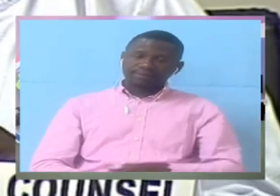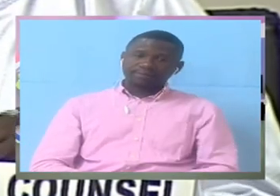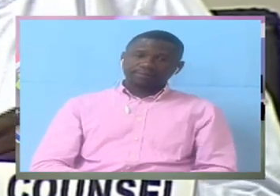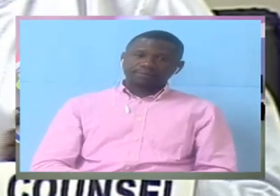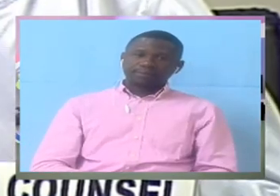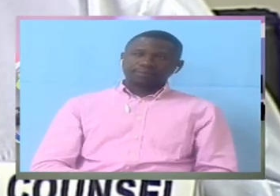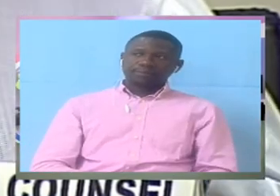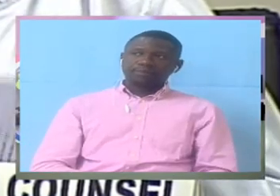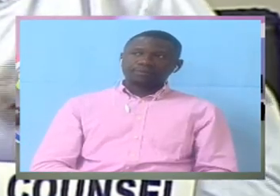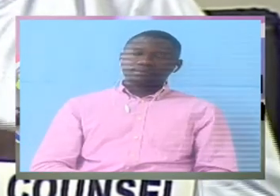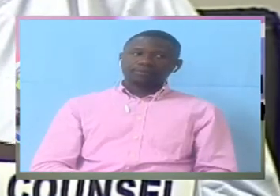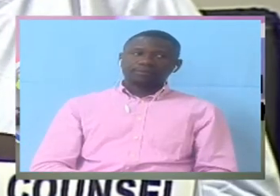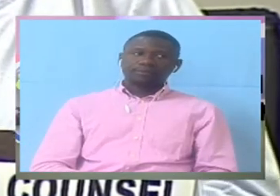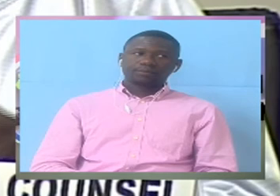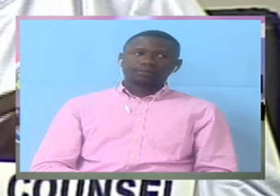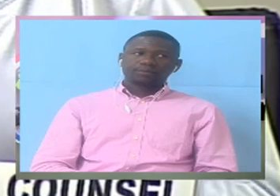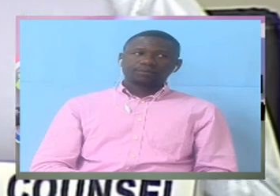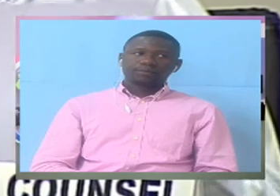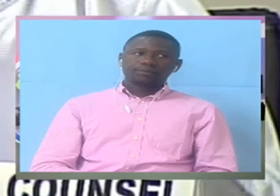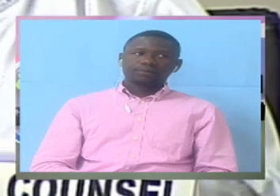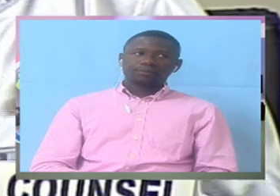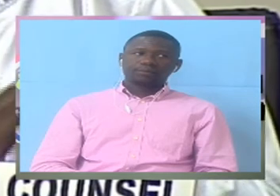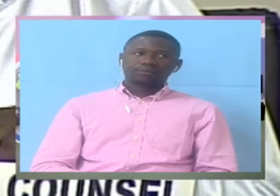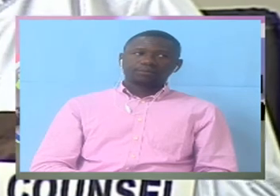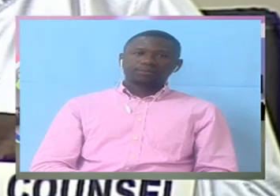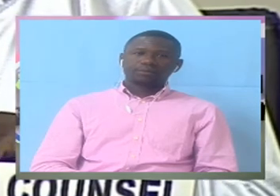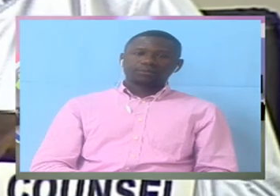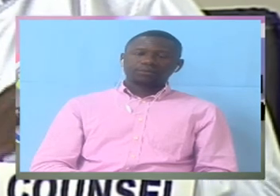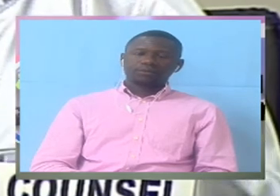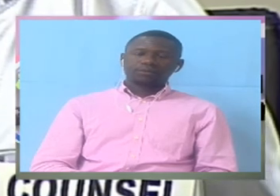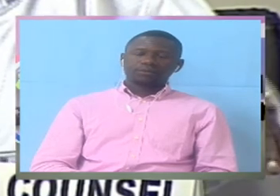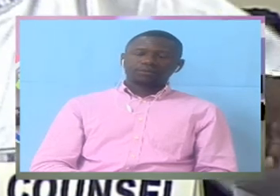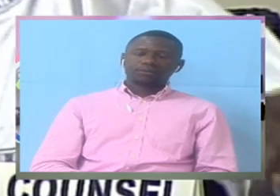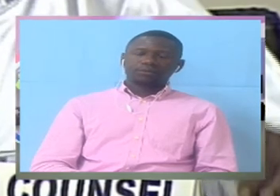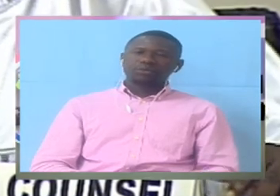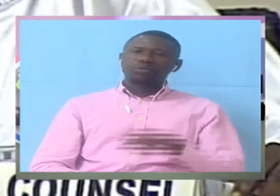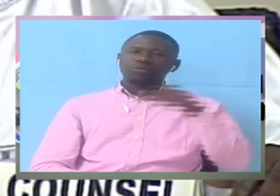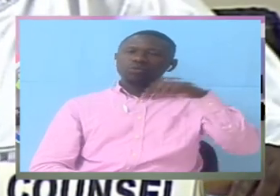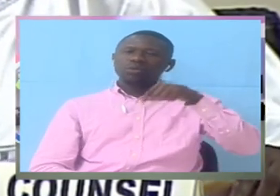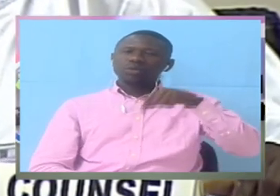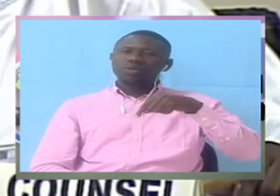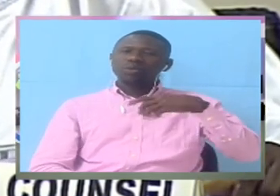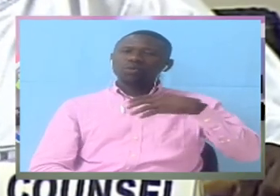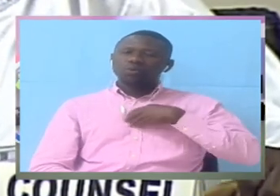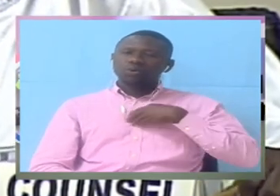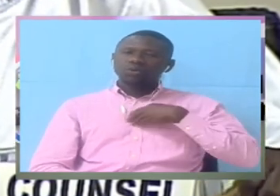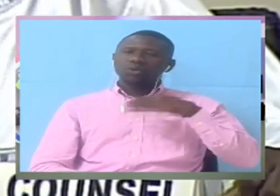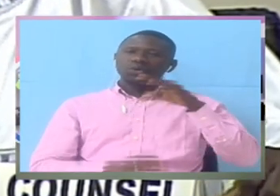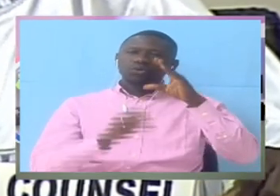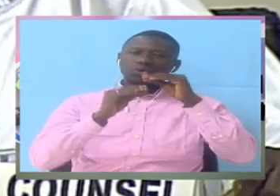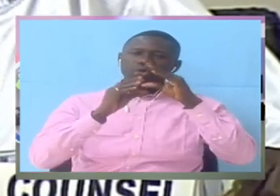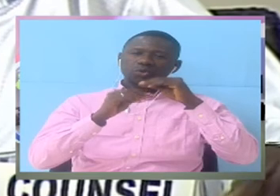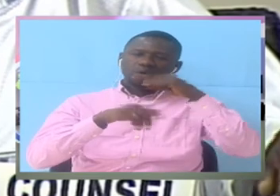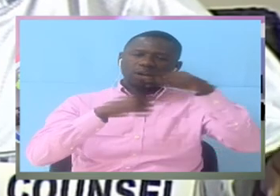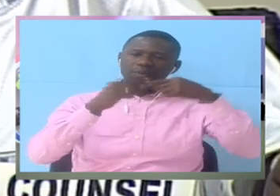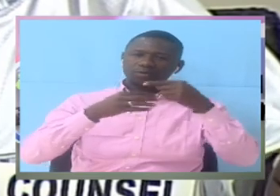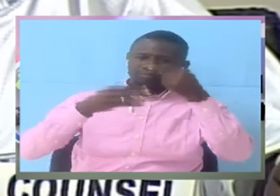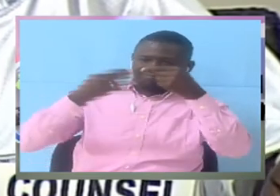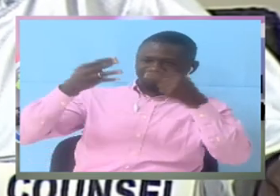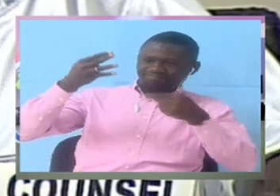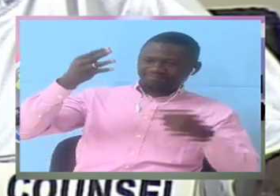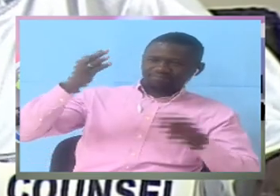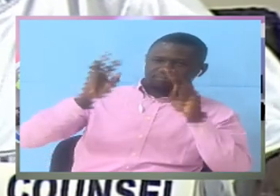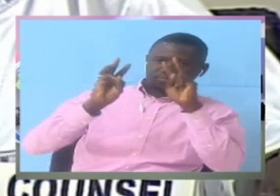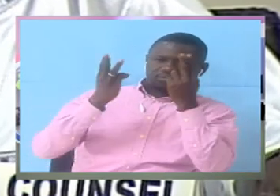TRRC. Today we want to talk about the following subjects.